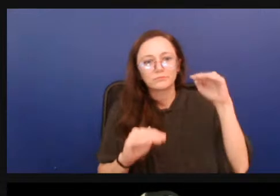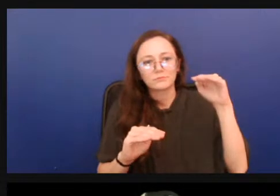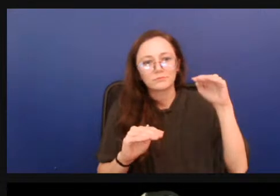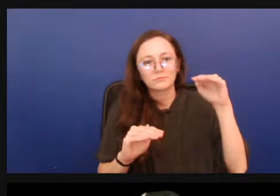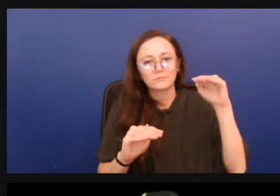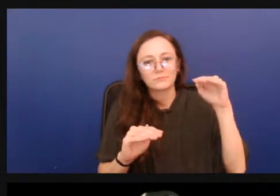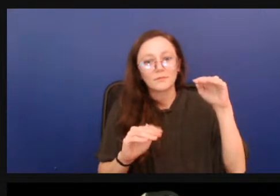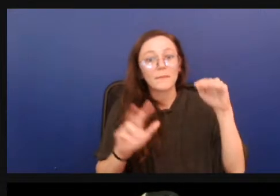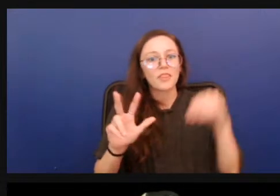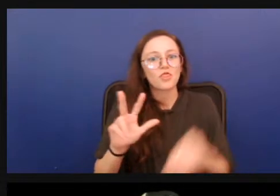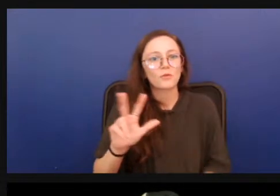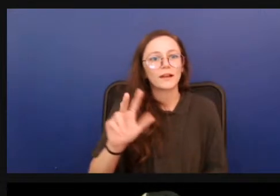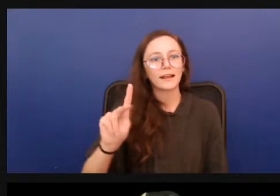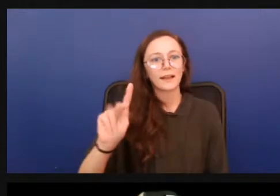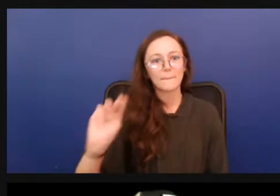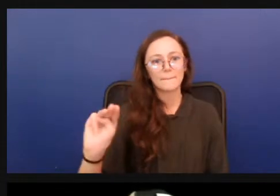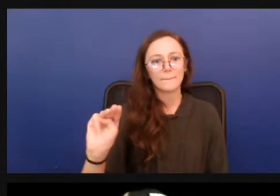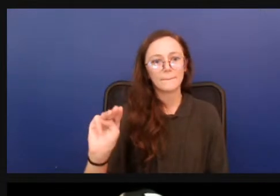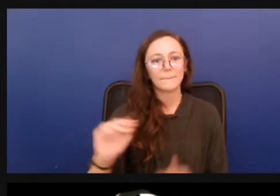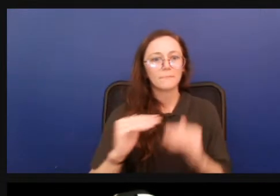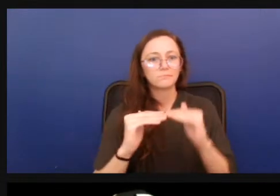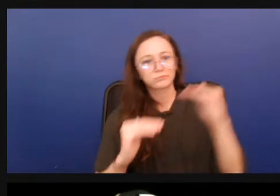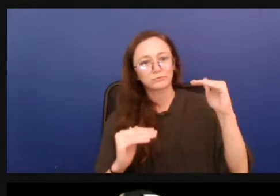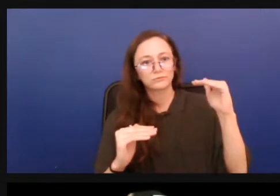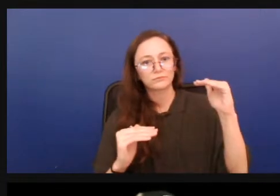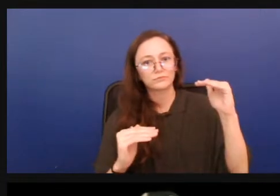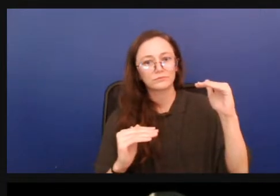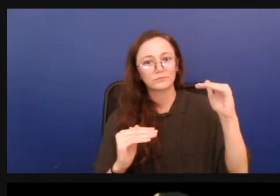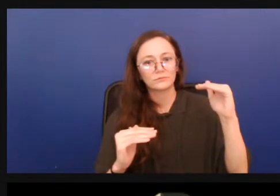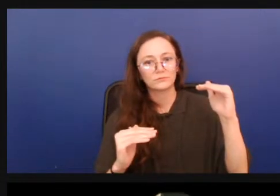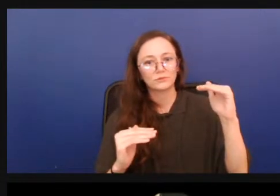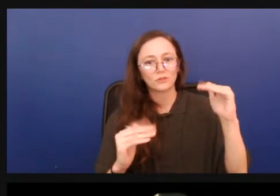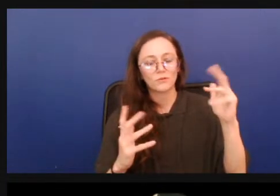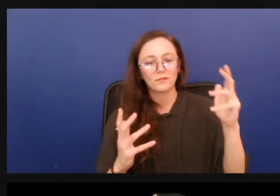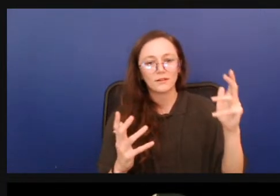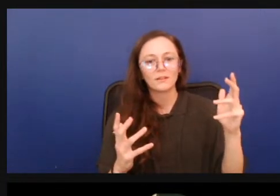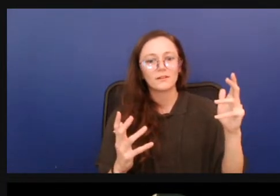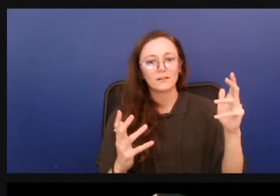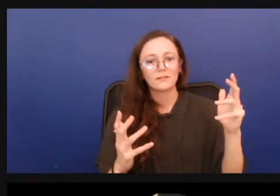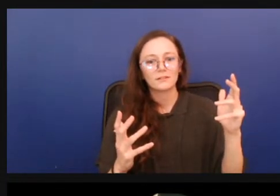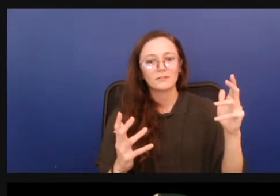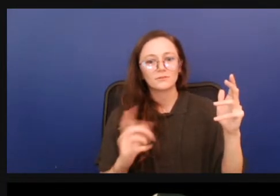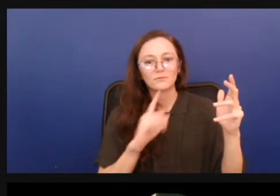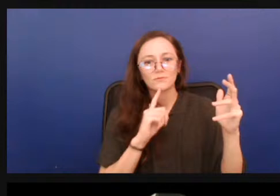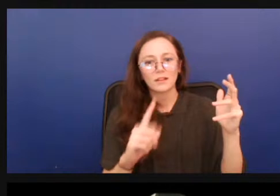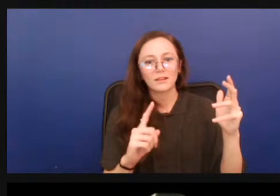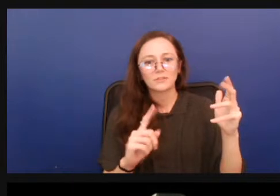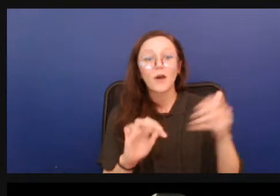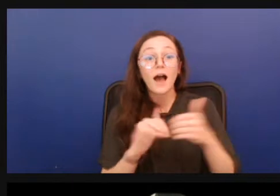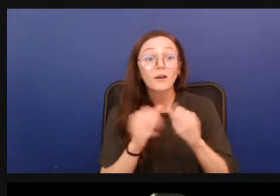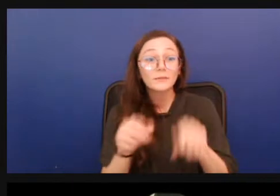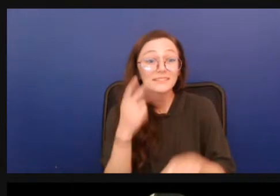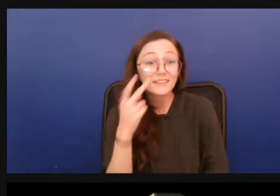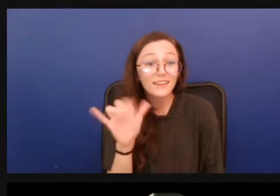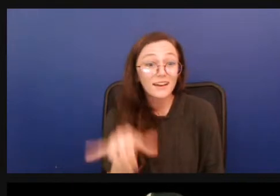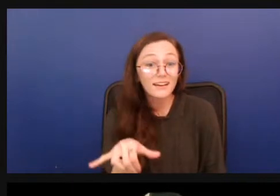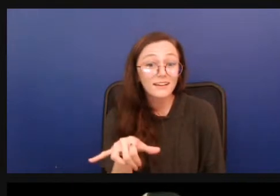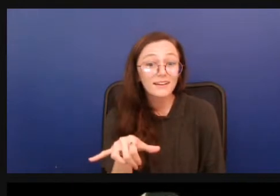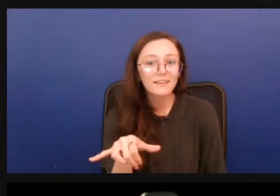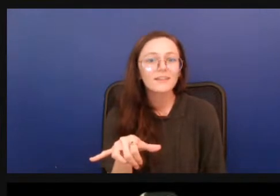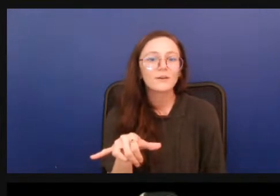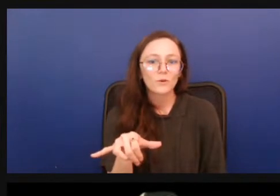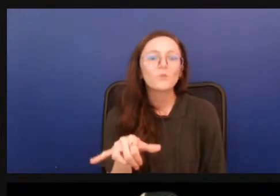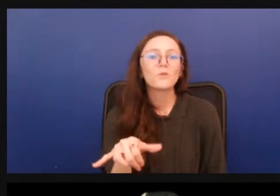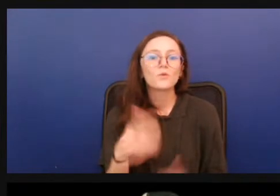3 kilometers thus far. And so a piece of this thing started off over here. And how can you tell? Well, these little dark